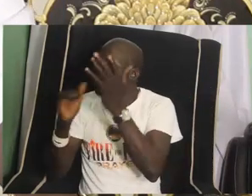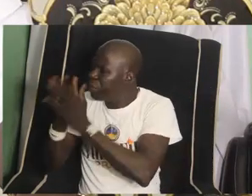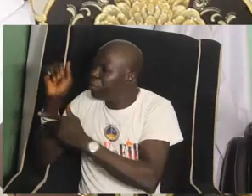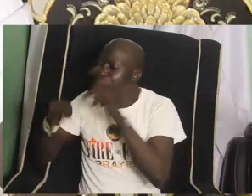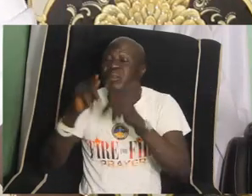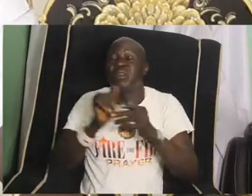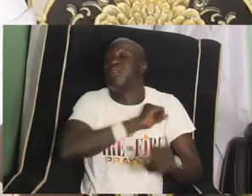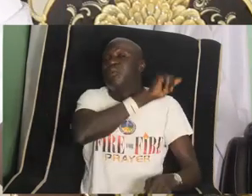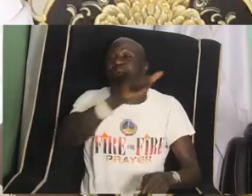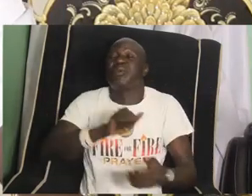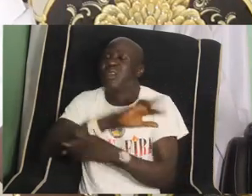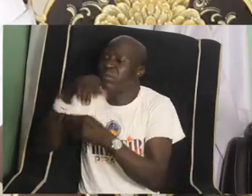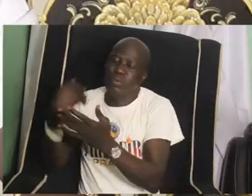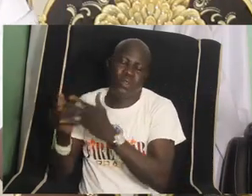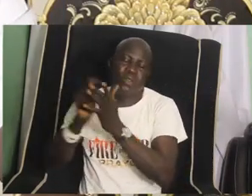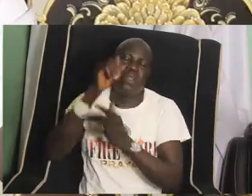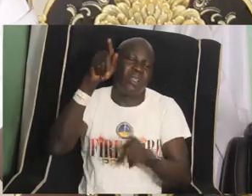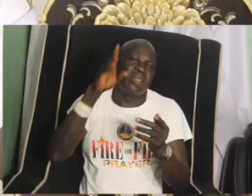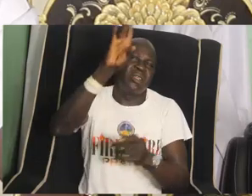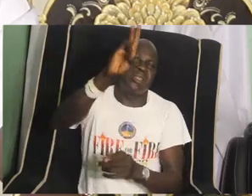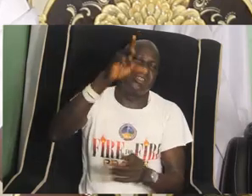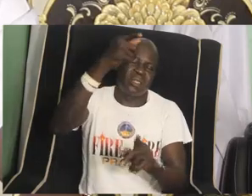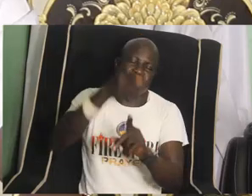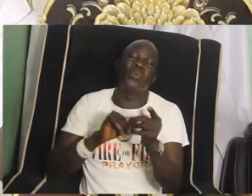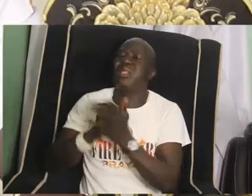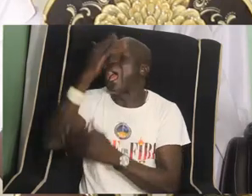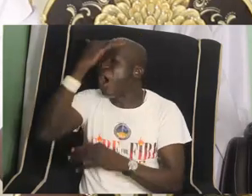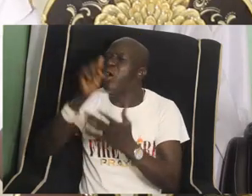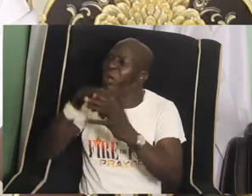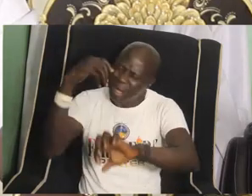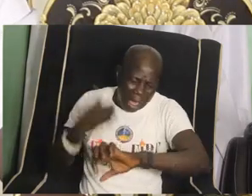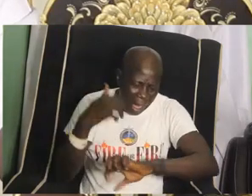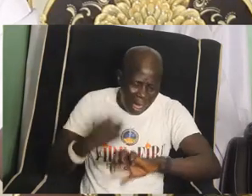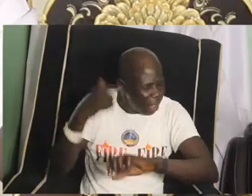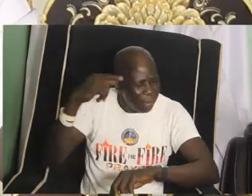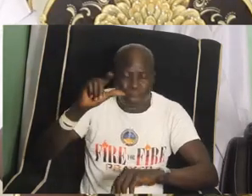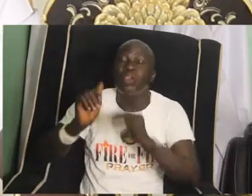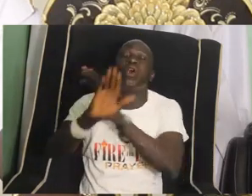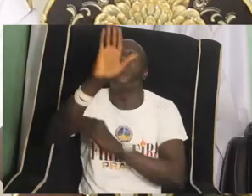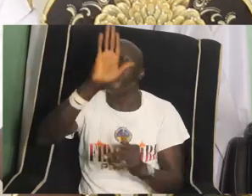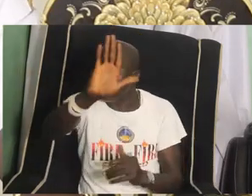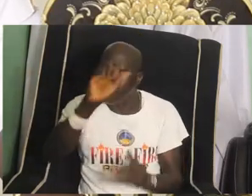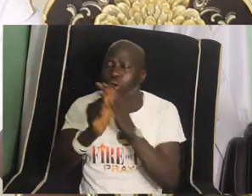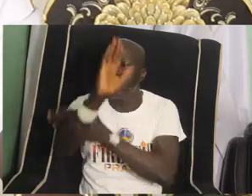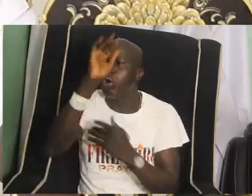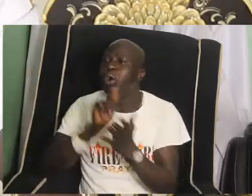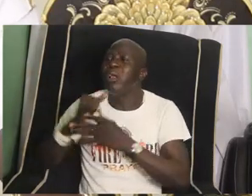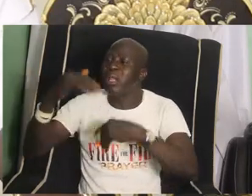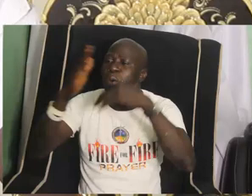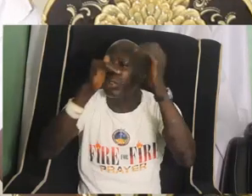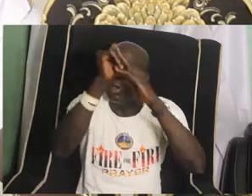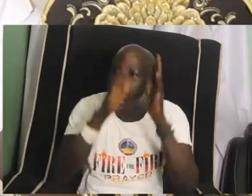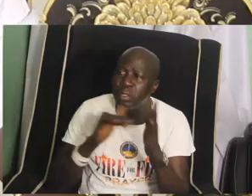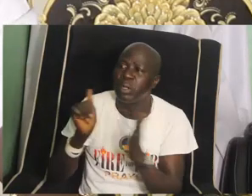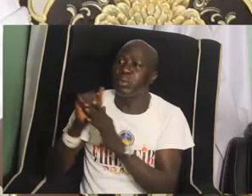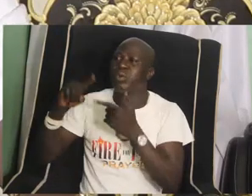kọ ayé àti ọ̀run. If God of heaven and earth can build house for. Kò lè ṣòro fún láti fi oṣù mẹ́fà oṣù mẹ́ta kọ ilé. Ilé ẹyọ